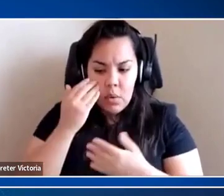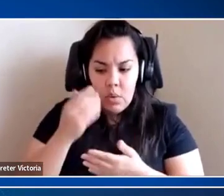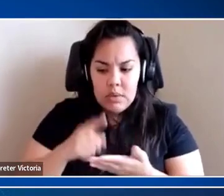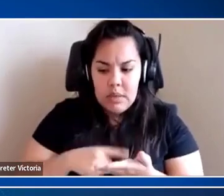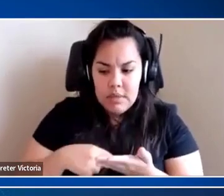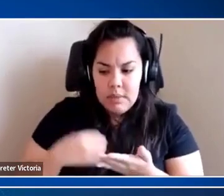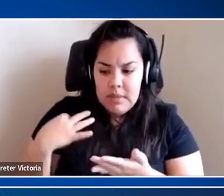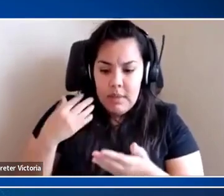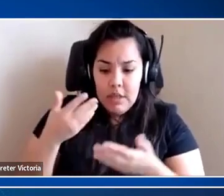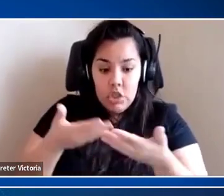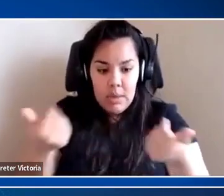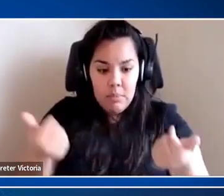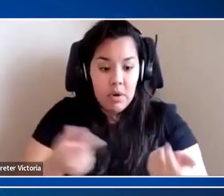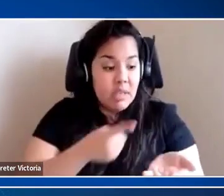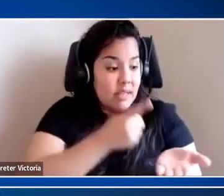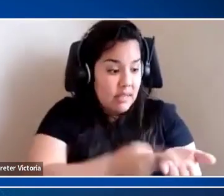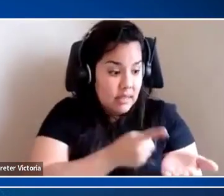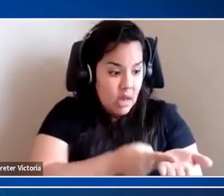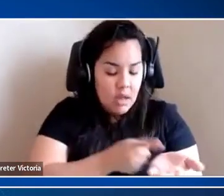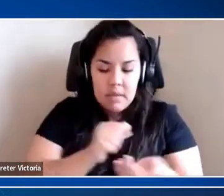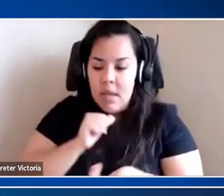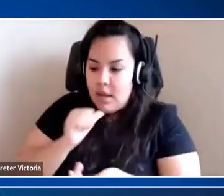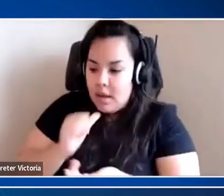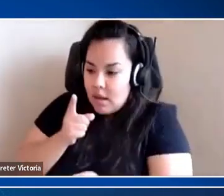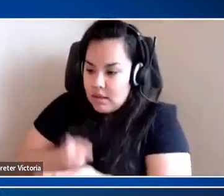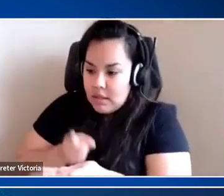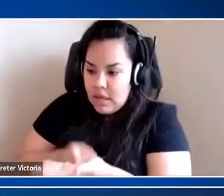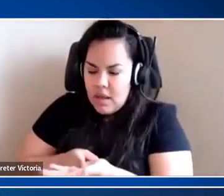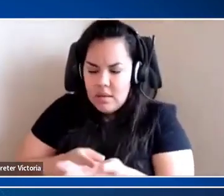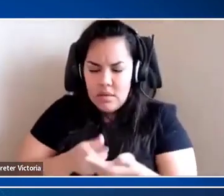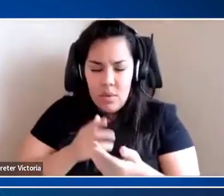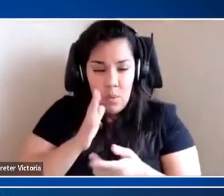not discussed by the review panel? Will there be any impact there?